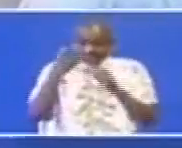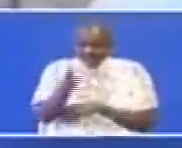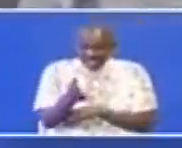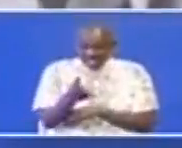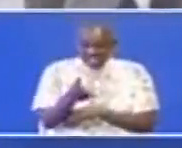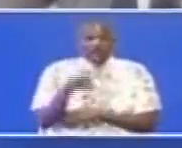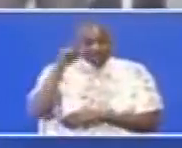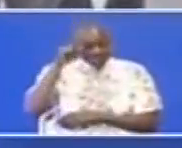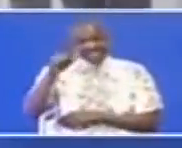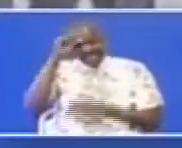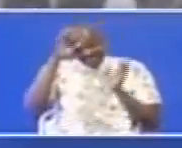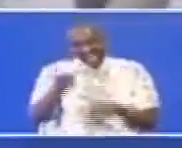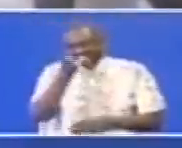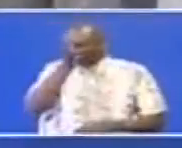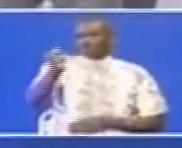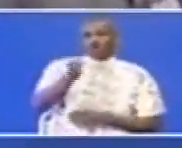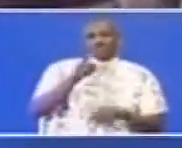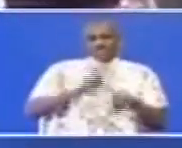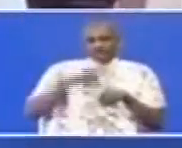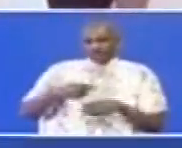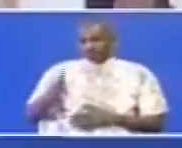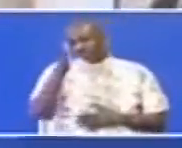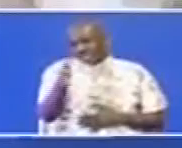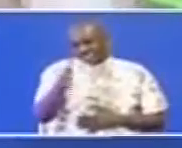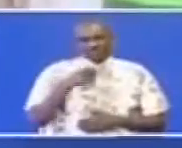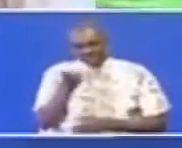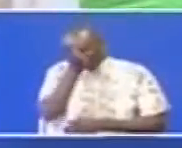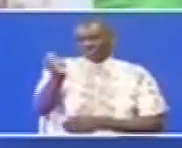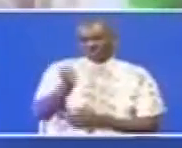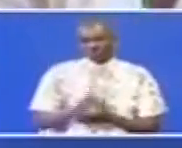governor snubbed Sonko when he stretched his hand to greet the governor.